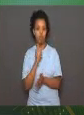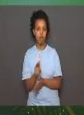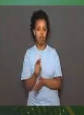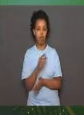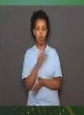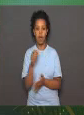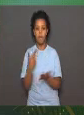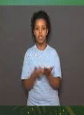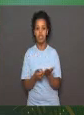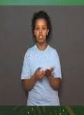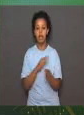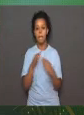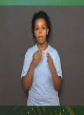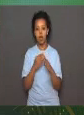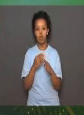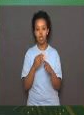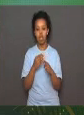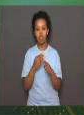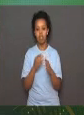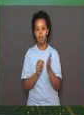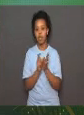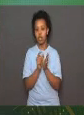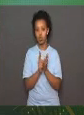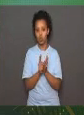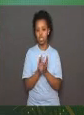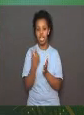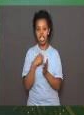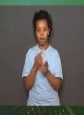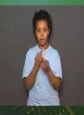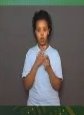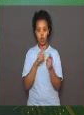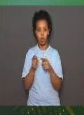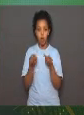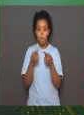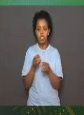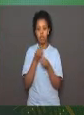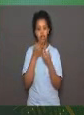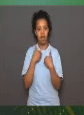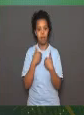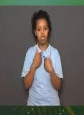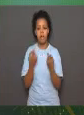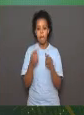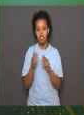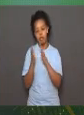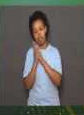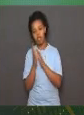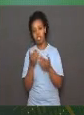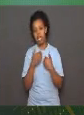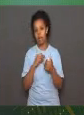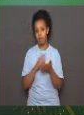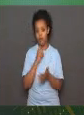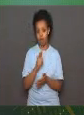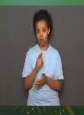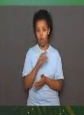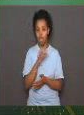have these biological cues to tell us when to eat or sleep, we might expect to